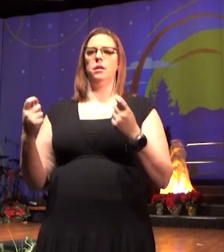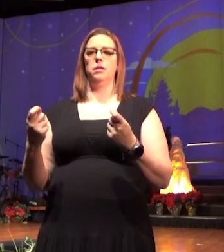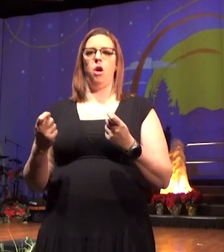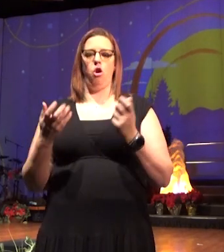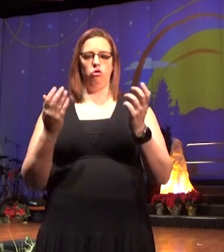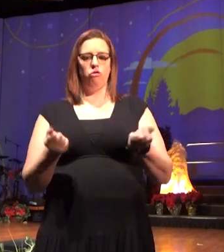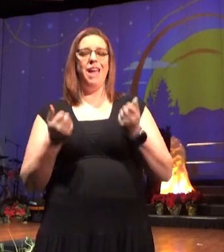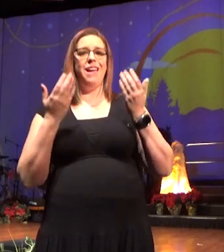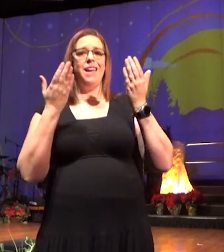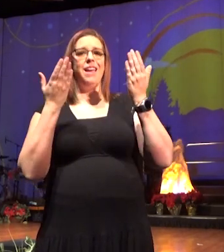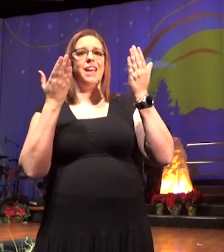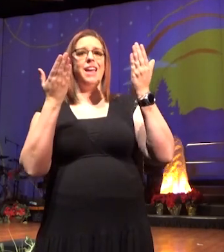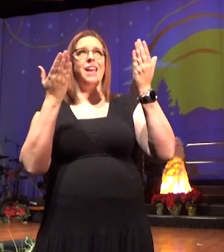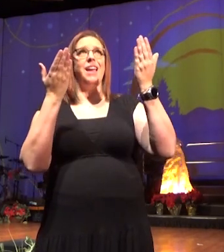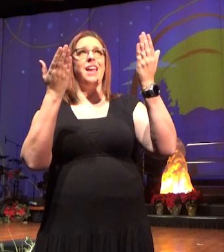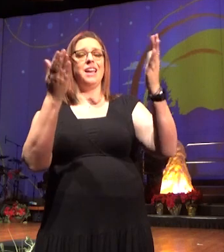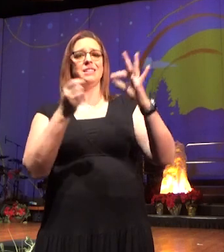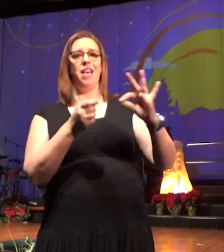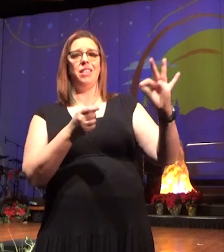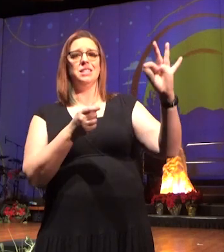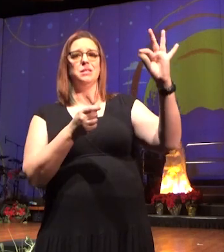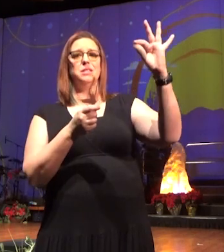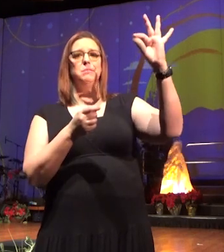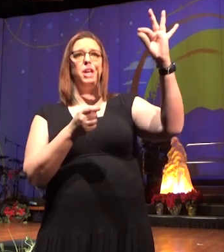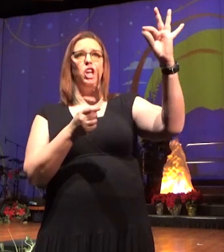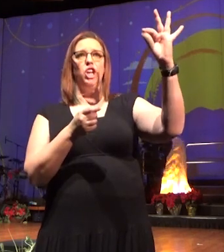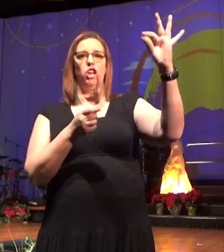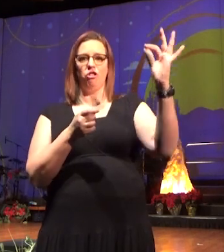Alleluia. Raise the spirit.